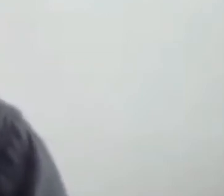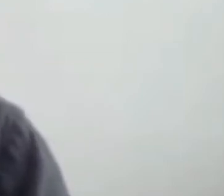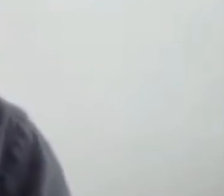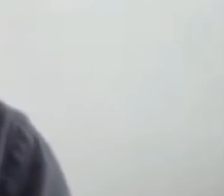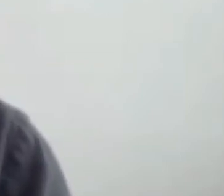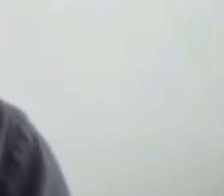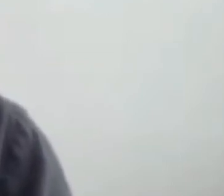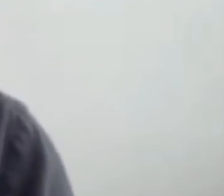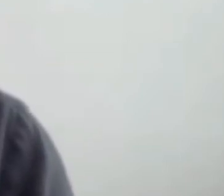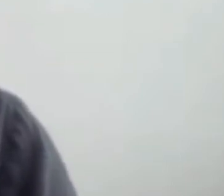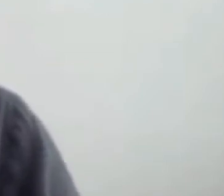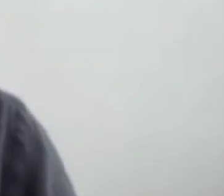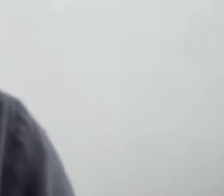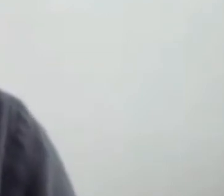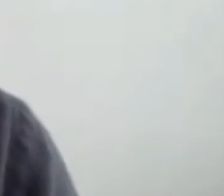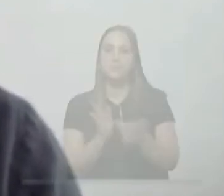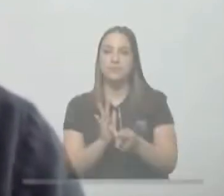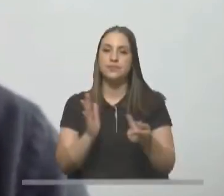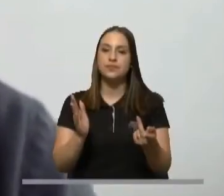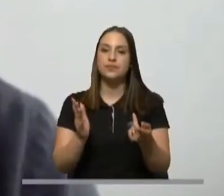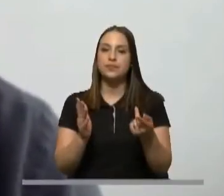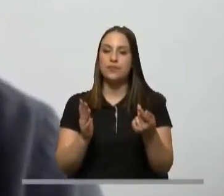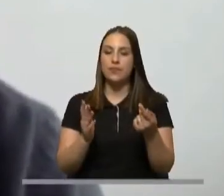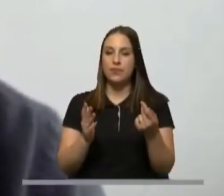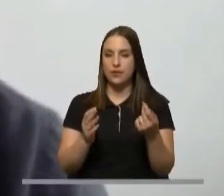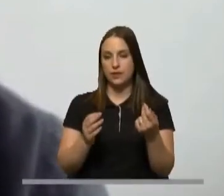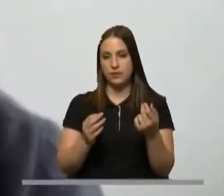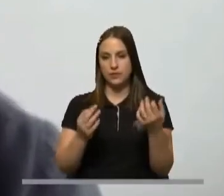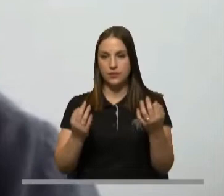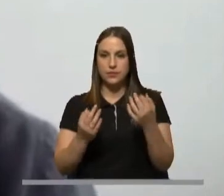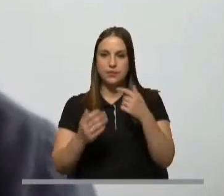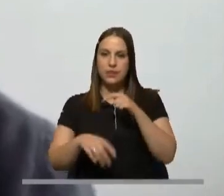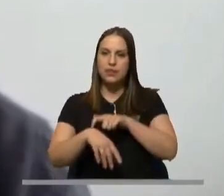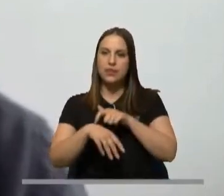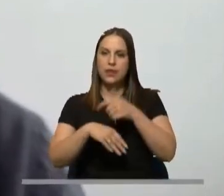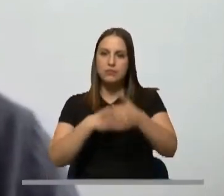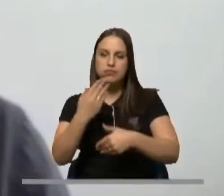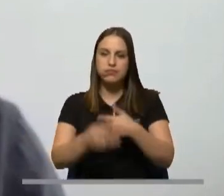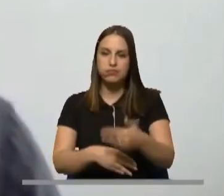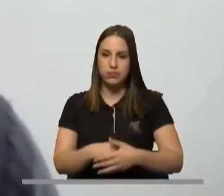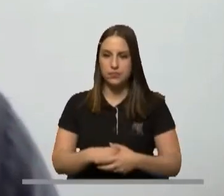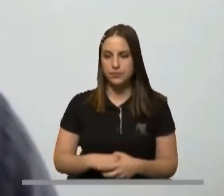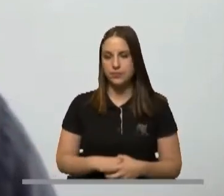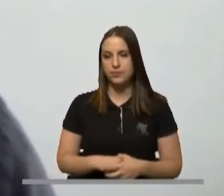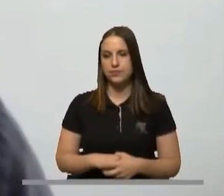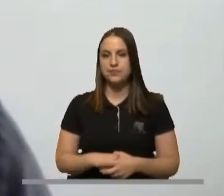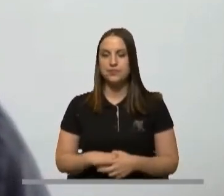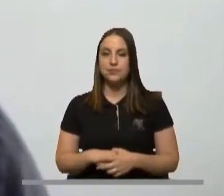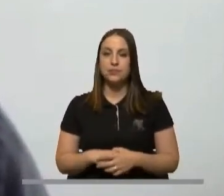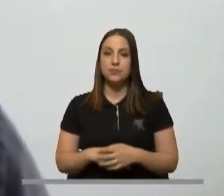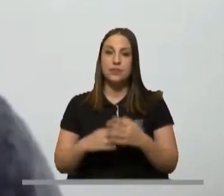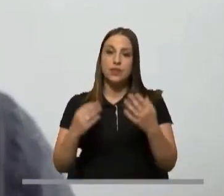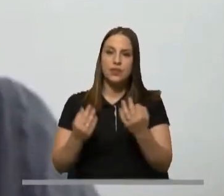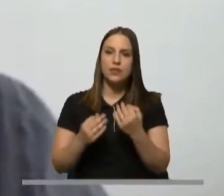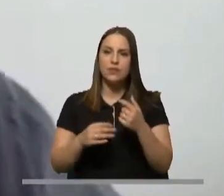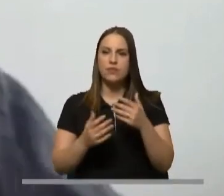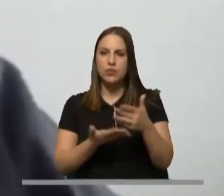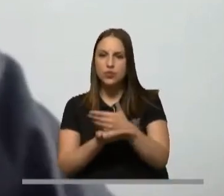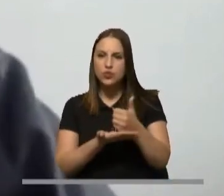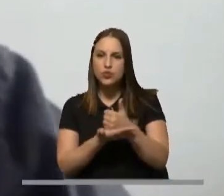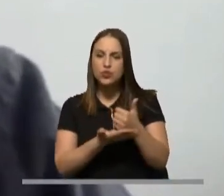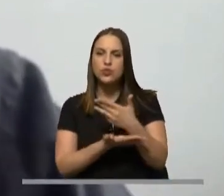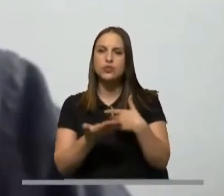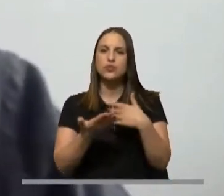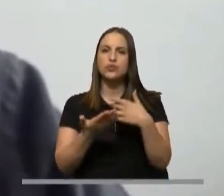knowledge, technology, has been pursued for a long time. The recourse to